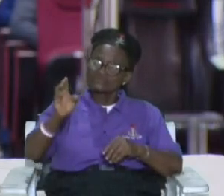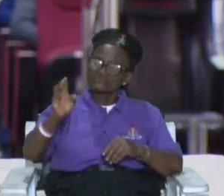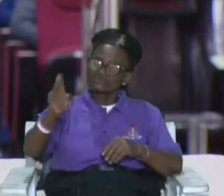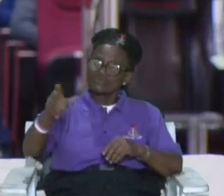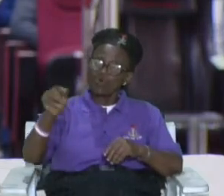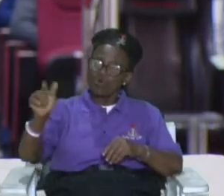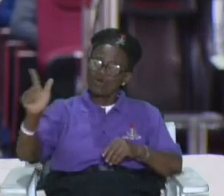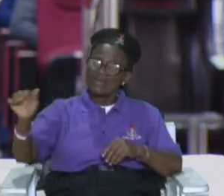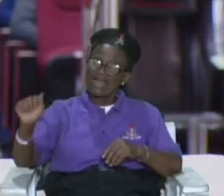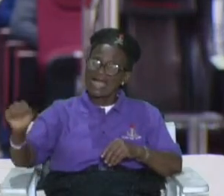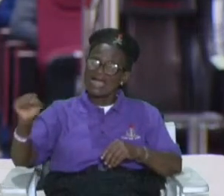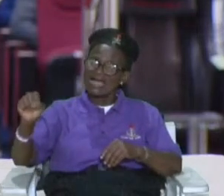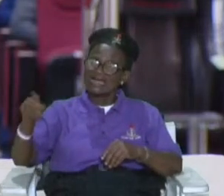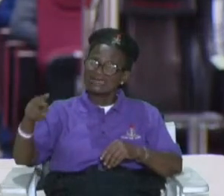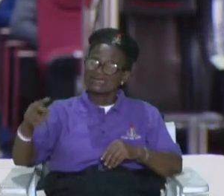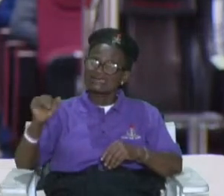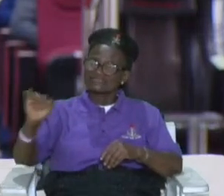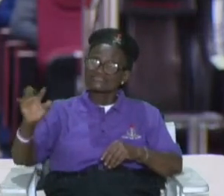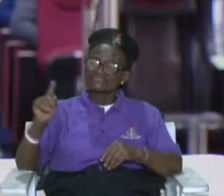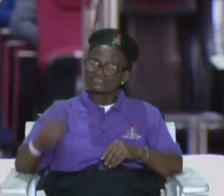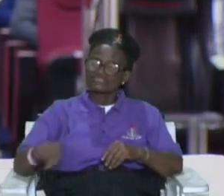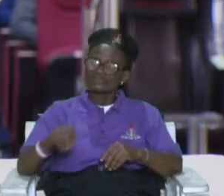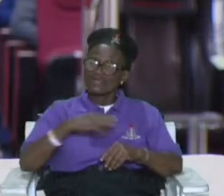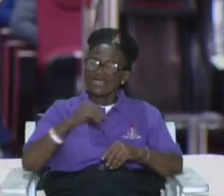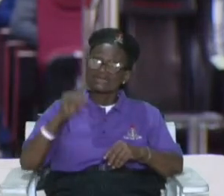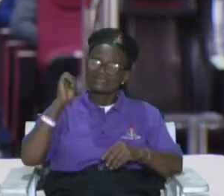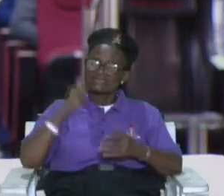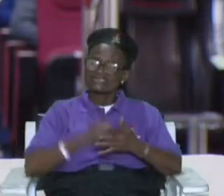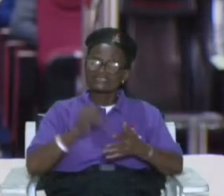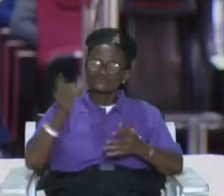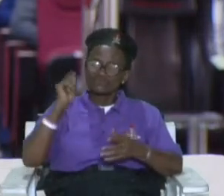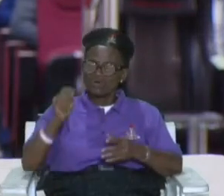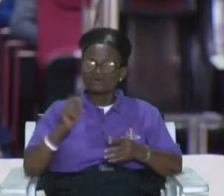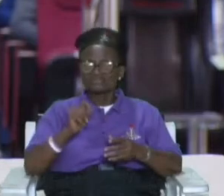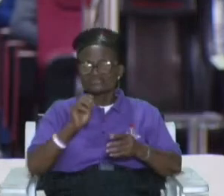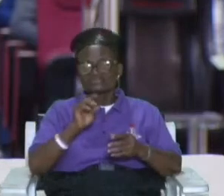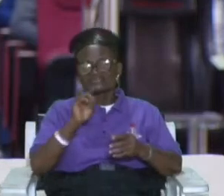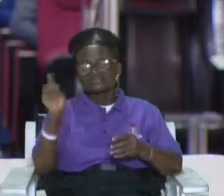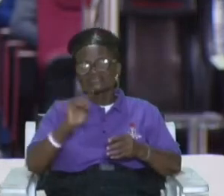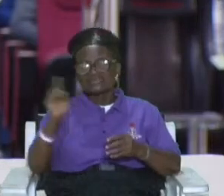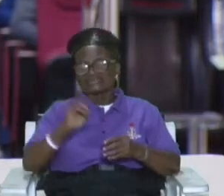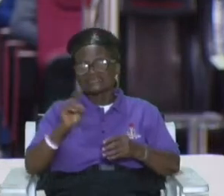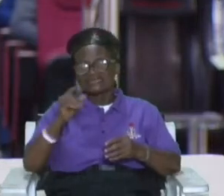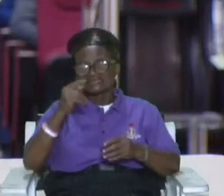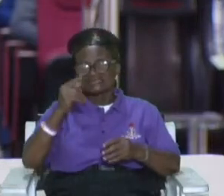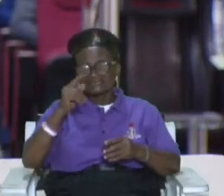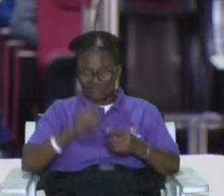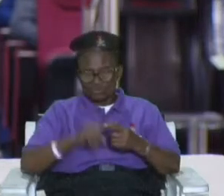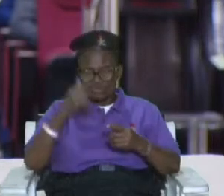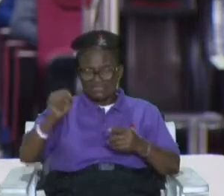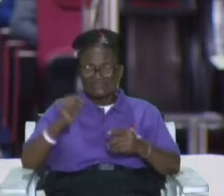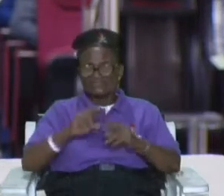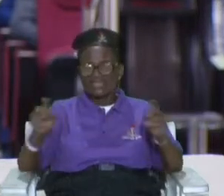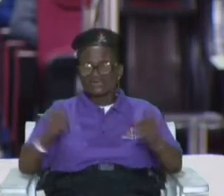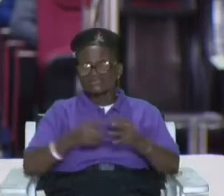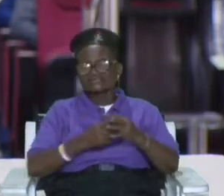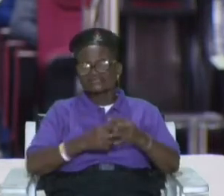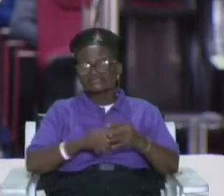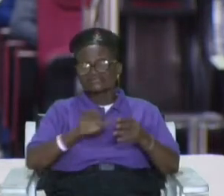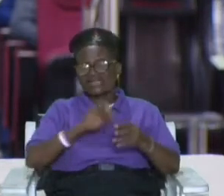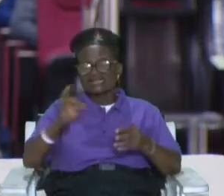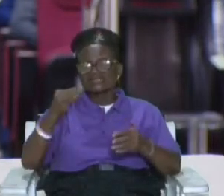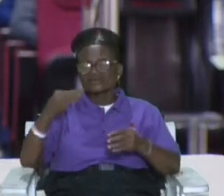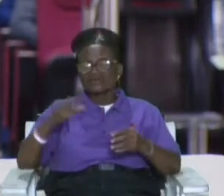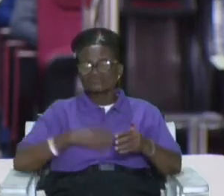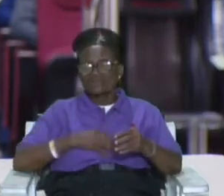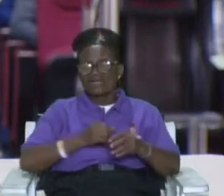And it was backdated to the very beginning of my course. So when I finished, they paid